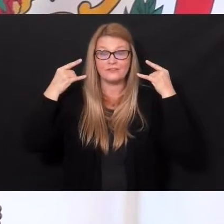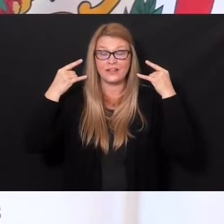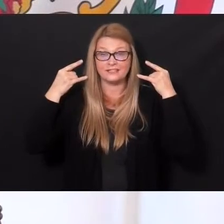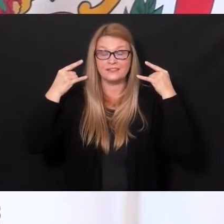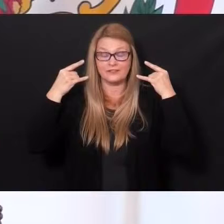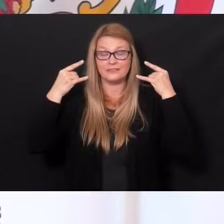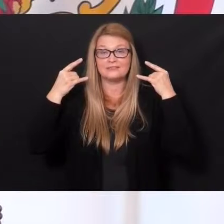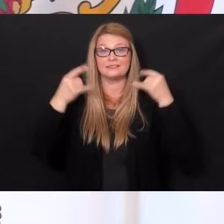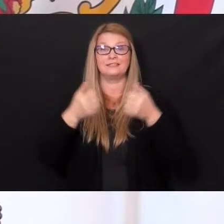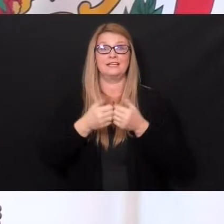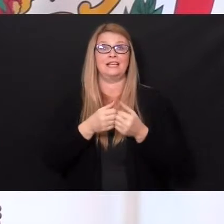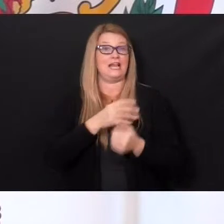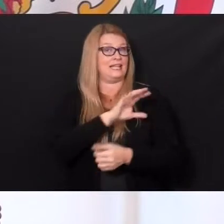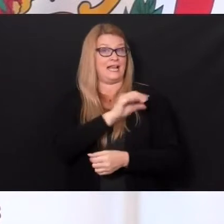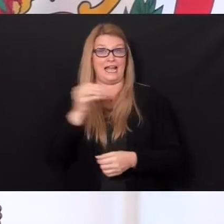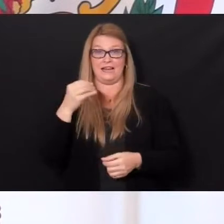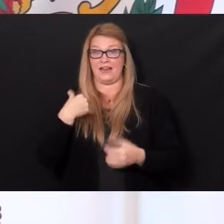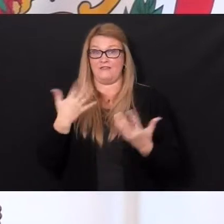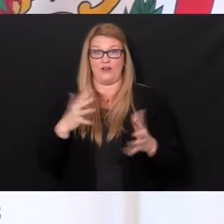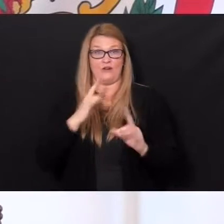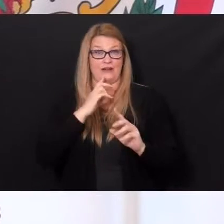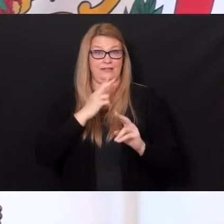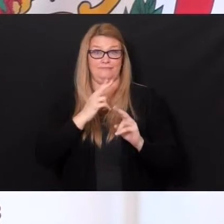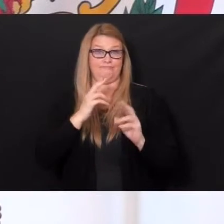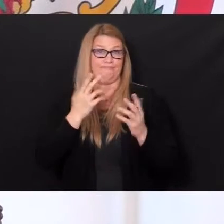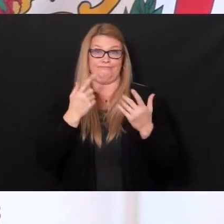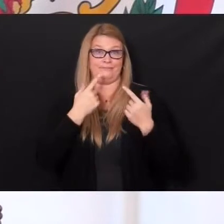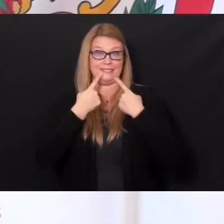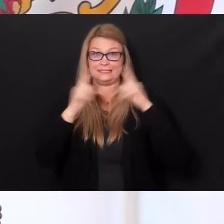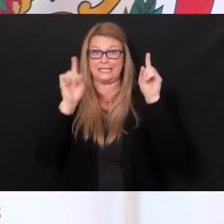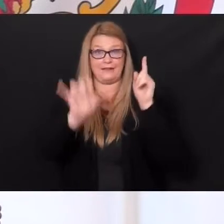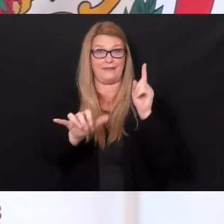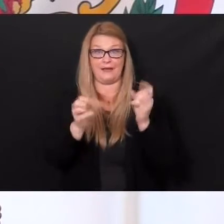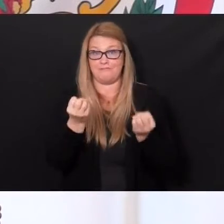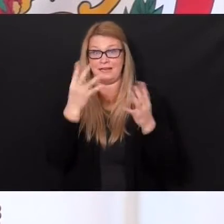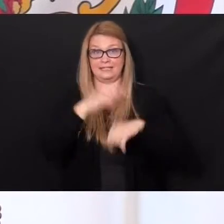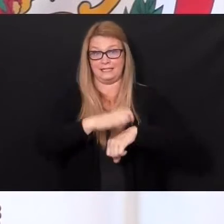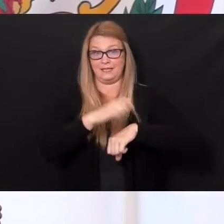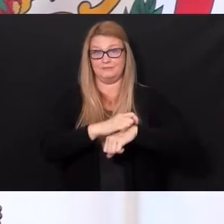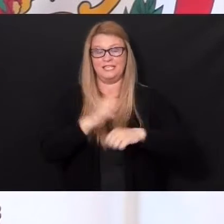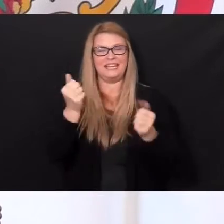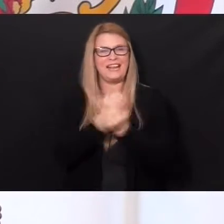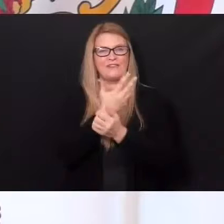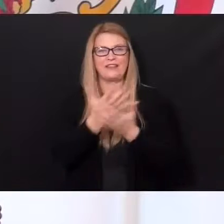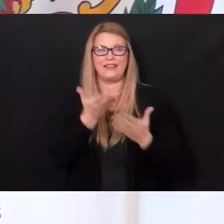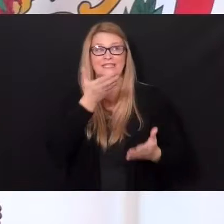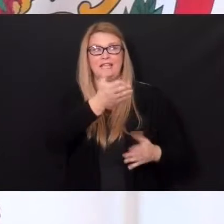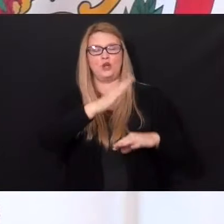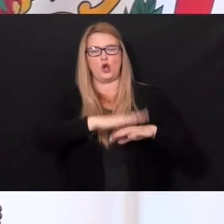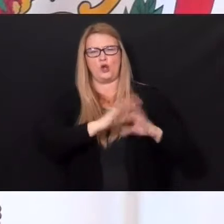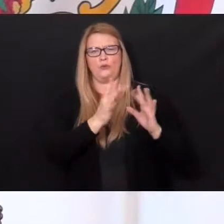mandatory face coverings, just like I've already said, and all the stuff is on our website.